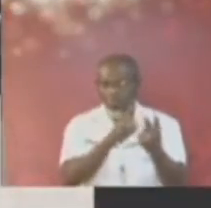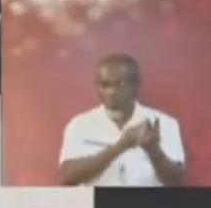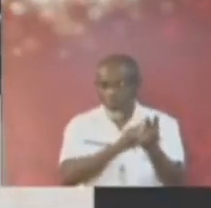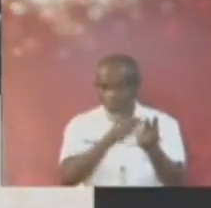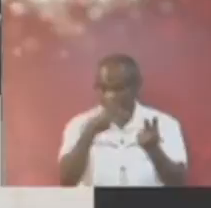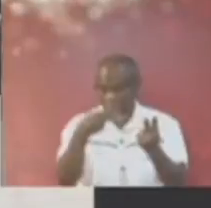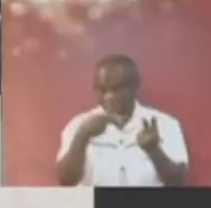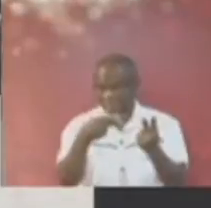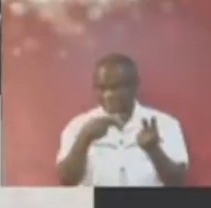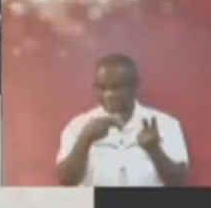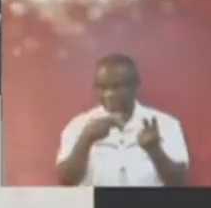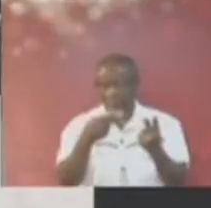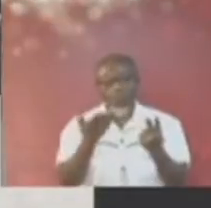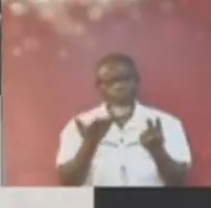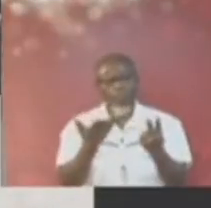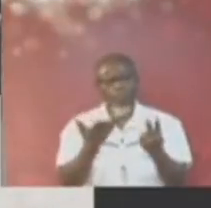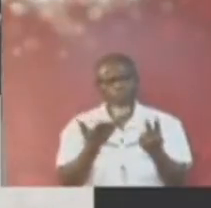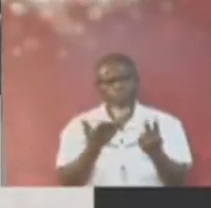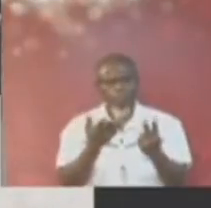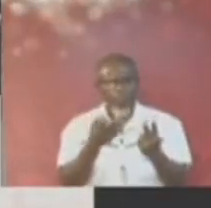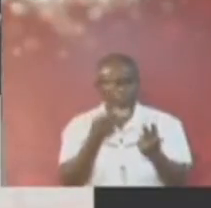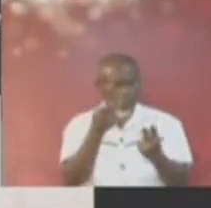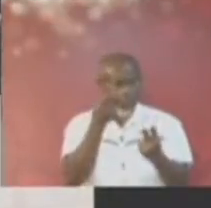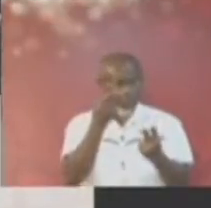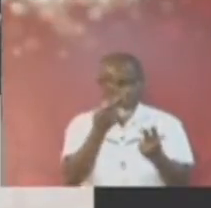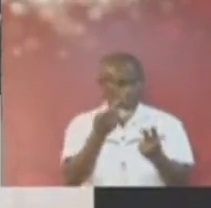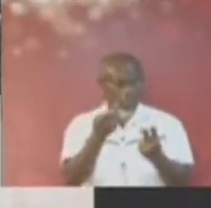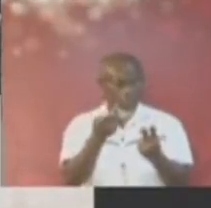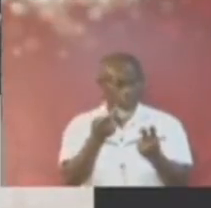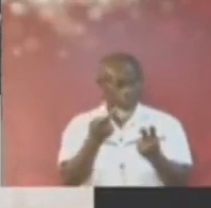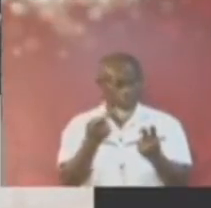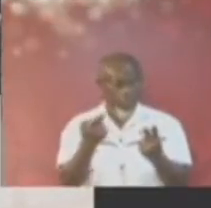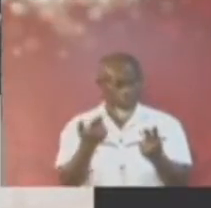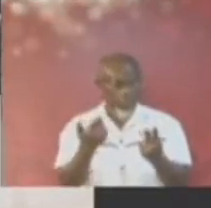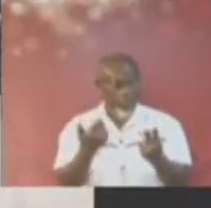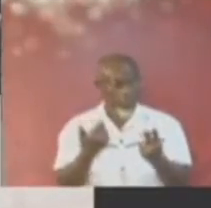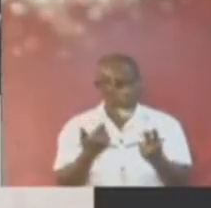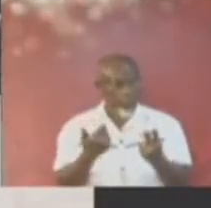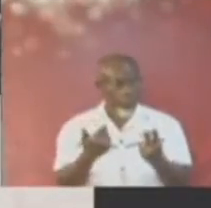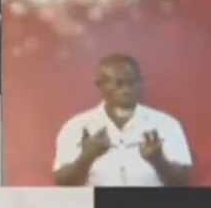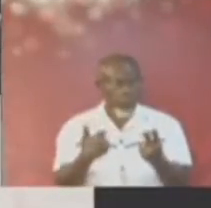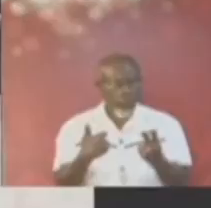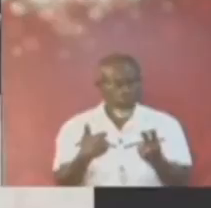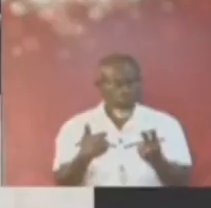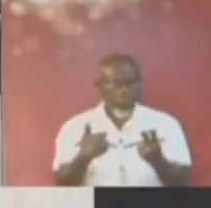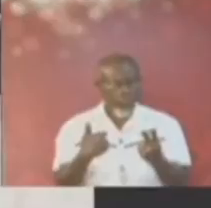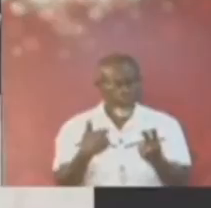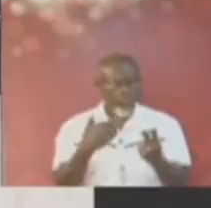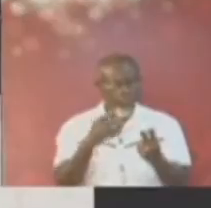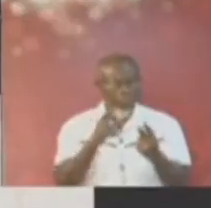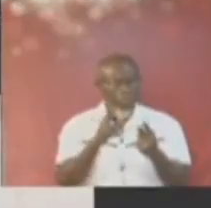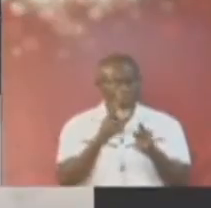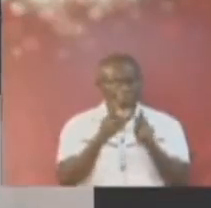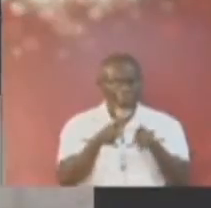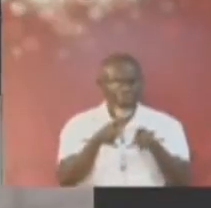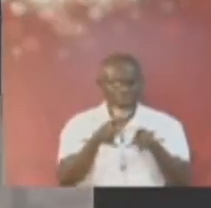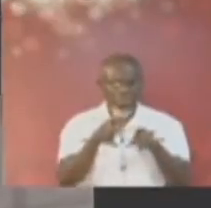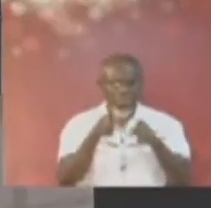Hines. There seems to be, along with the slackening of wearing masks and stuff like that, there seems to be